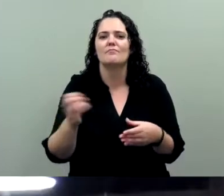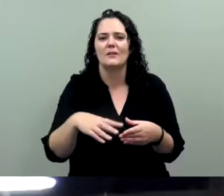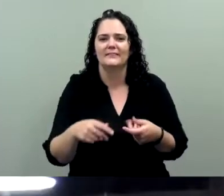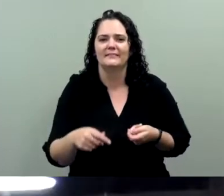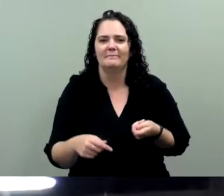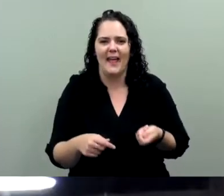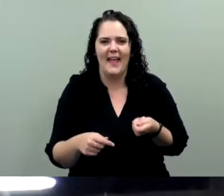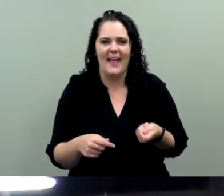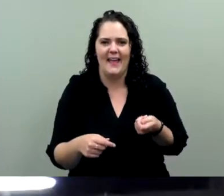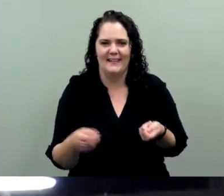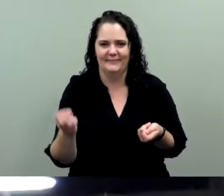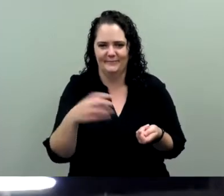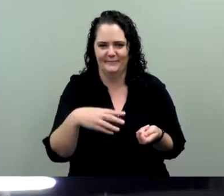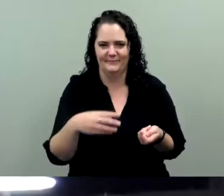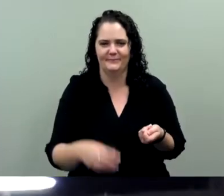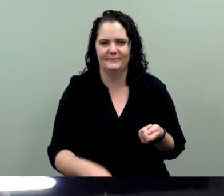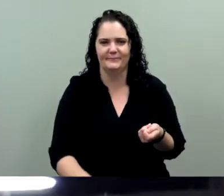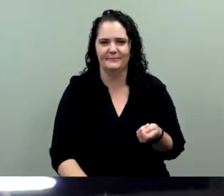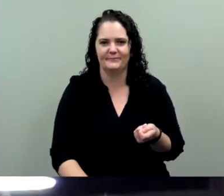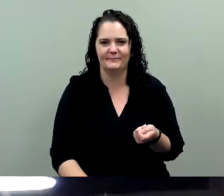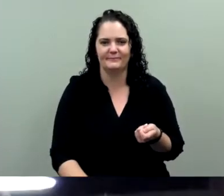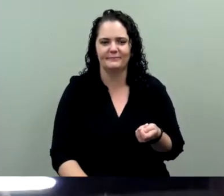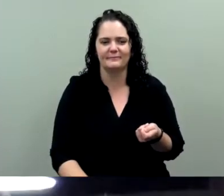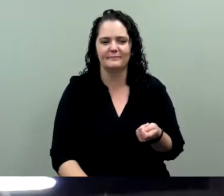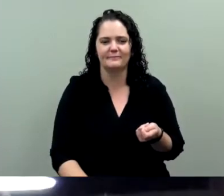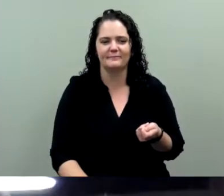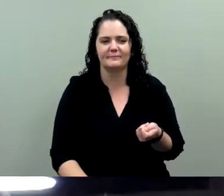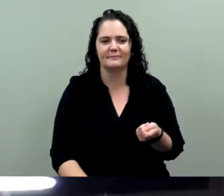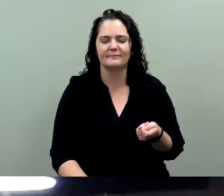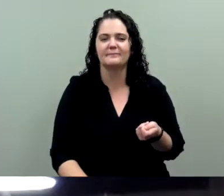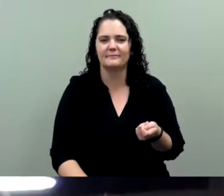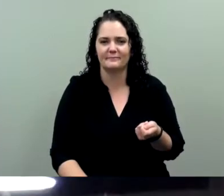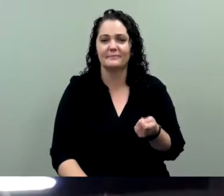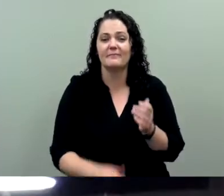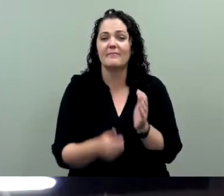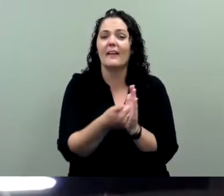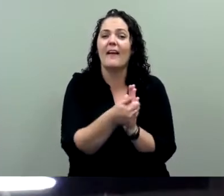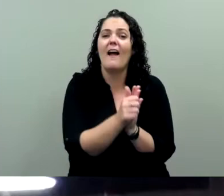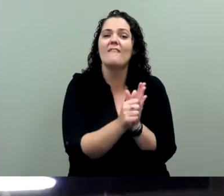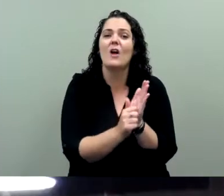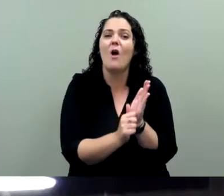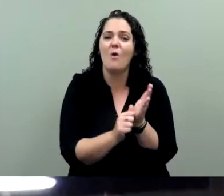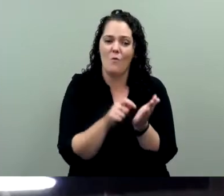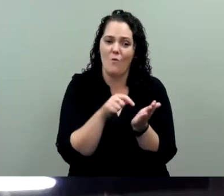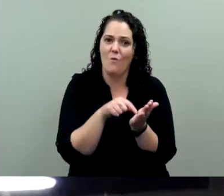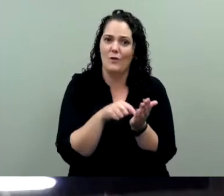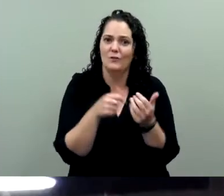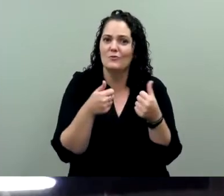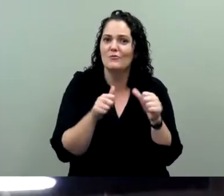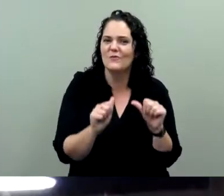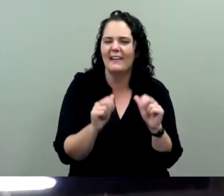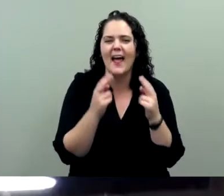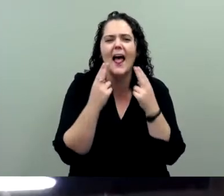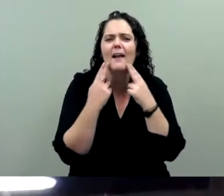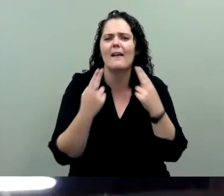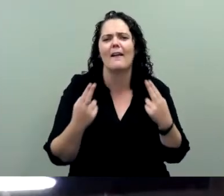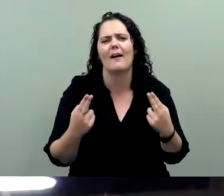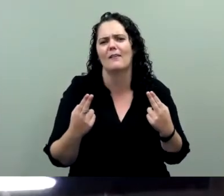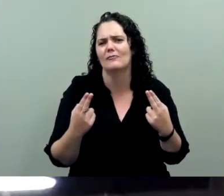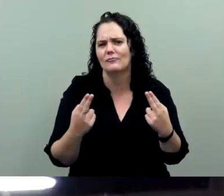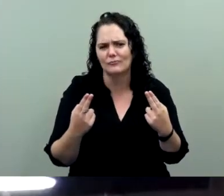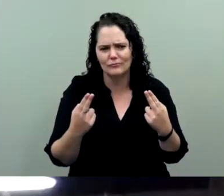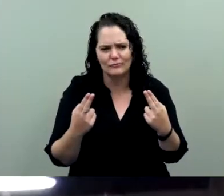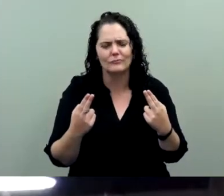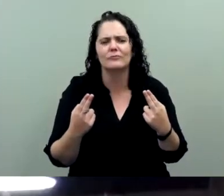that this method of using avocado, it's considered to be a natural method. I don't wanna make any claims